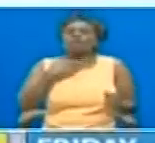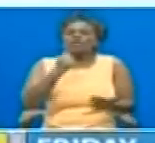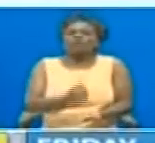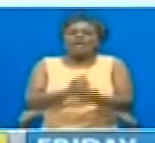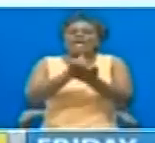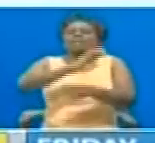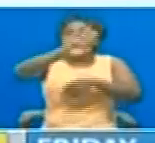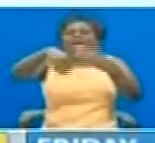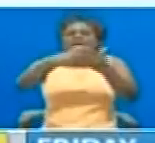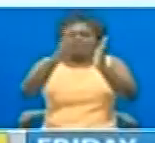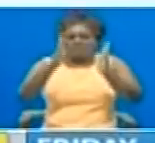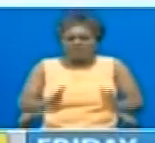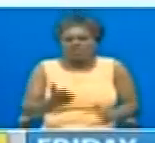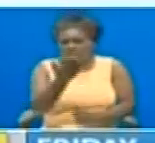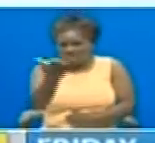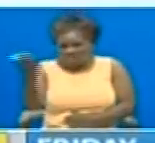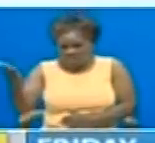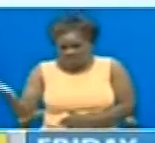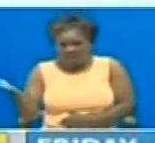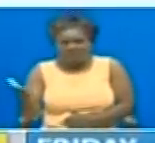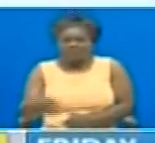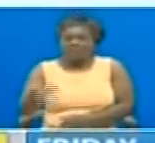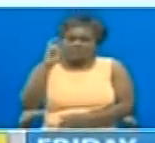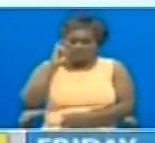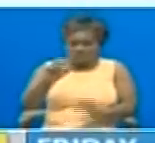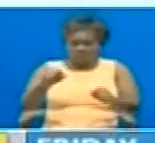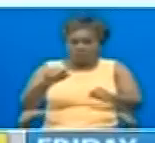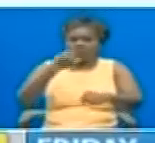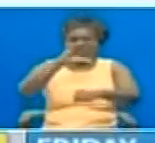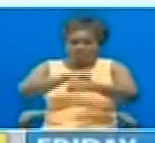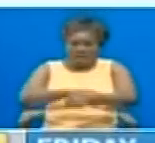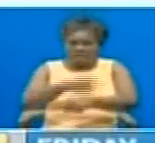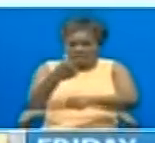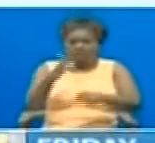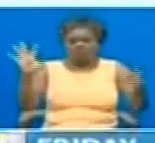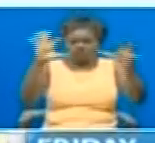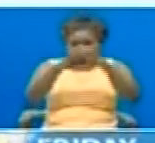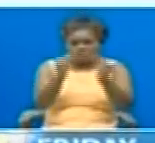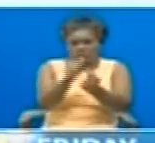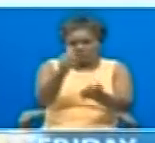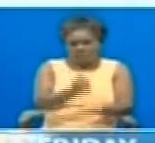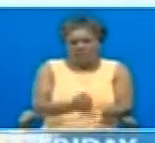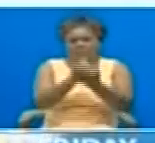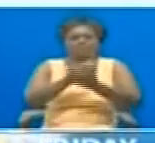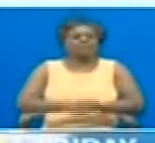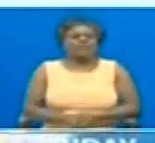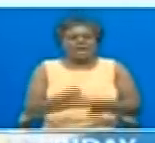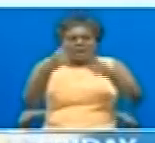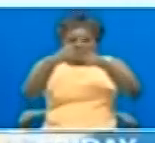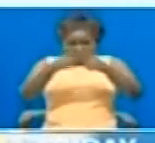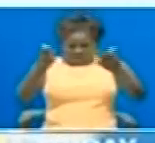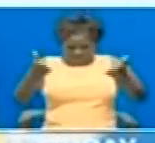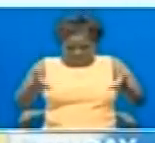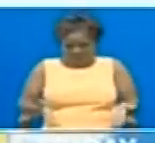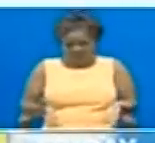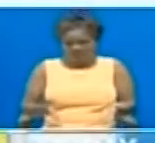As well. Okay. So big up to him. All right. Yeah. Okay, we'll see if we'll get more time to have you give us some more tips. But for now, I